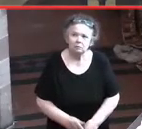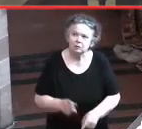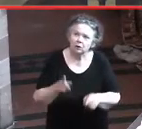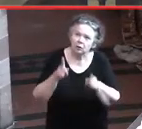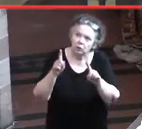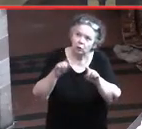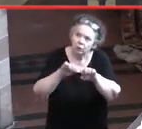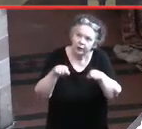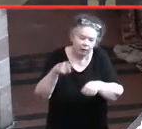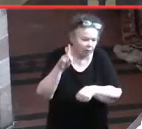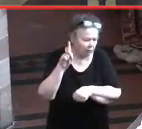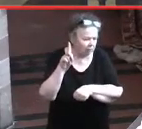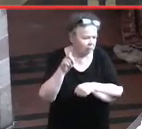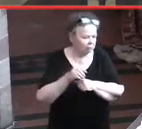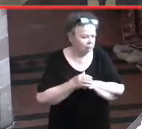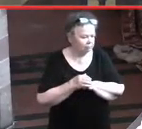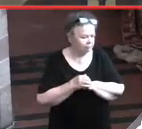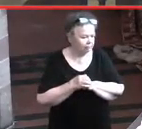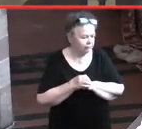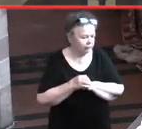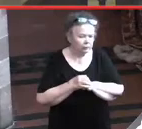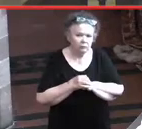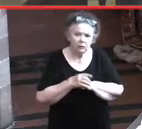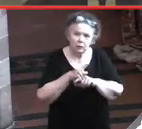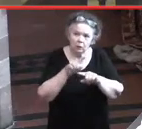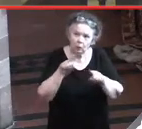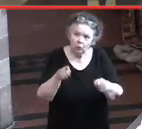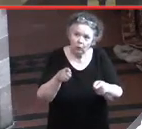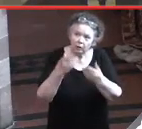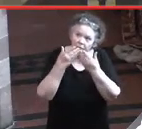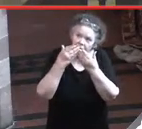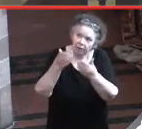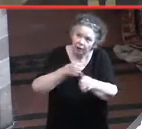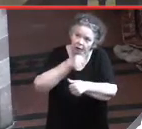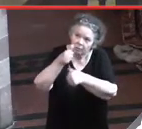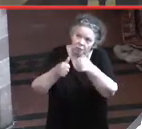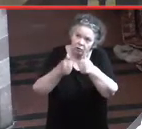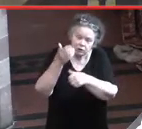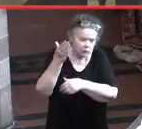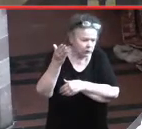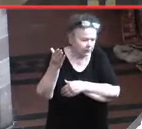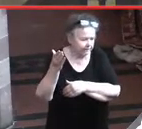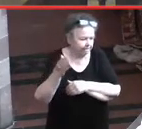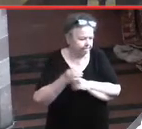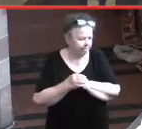Lord our God, we give you thanks and praise.